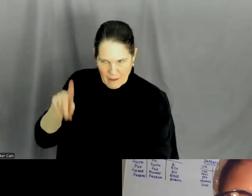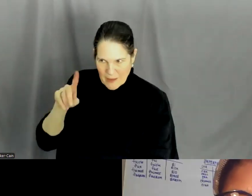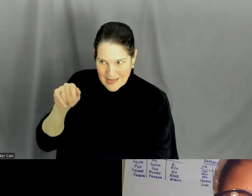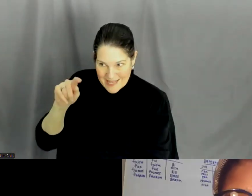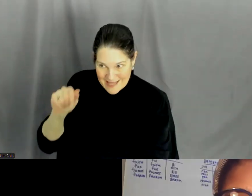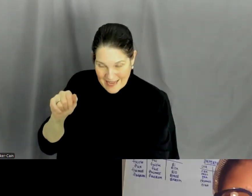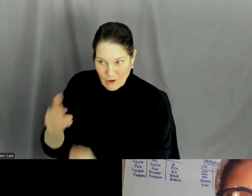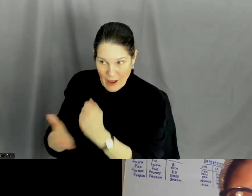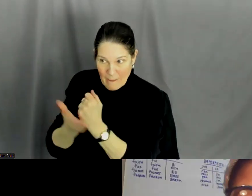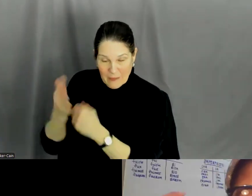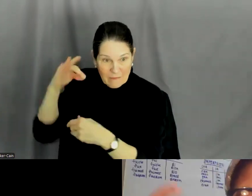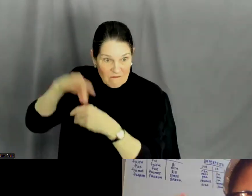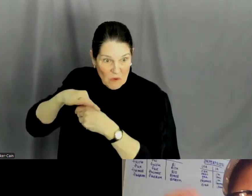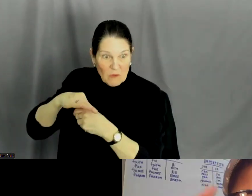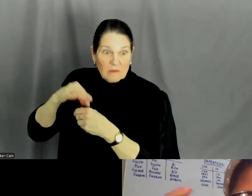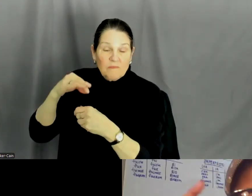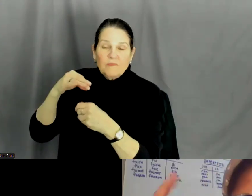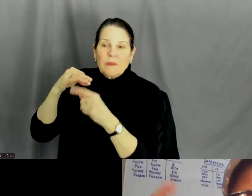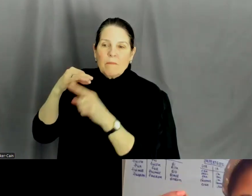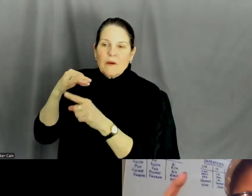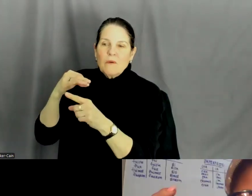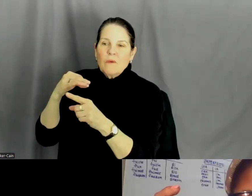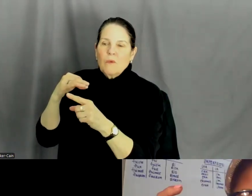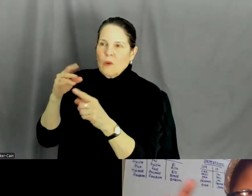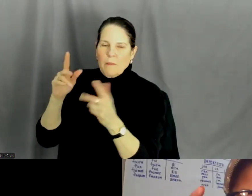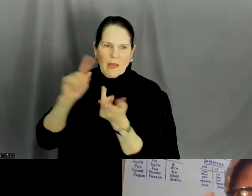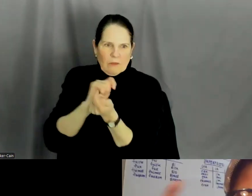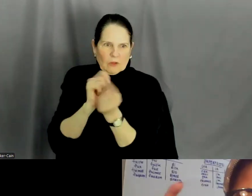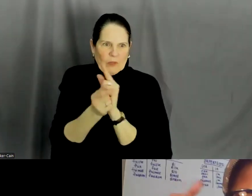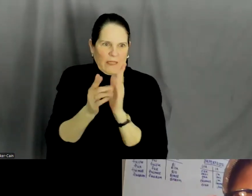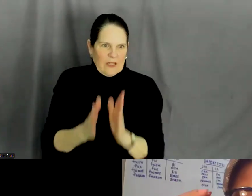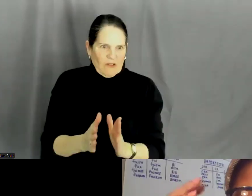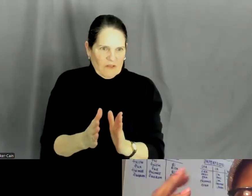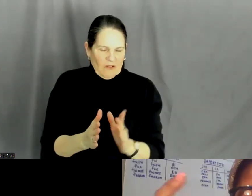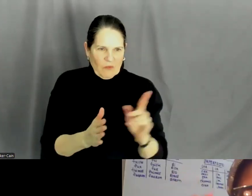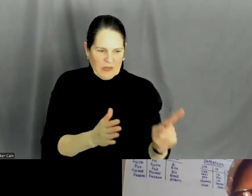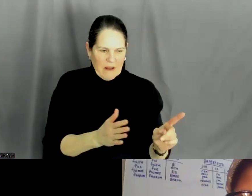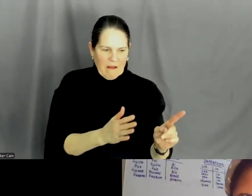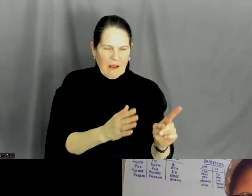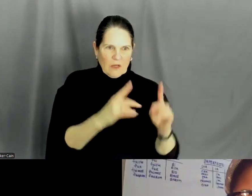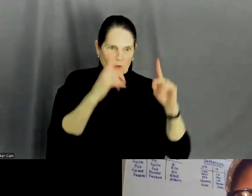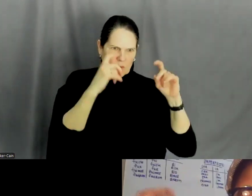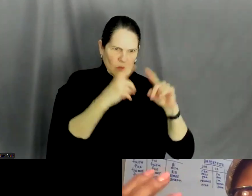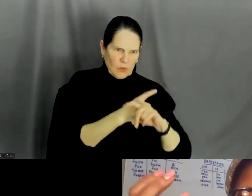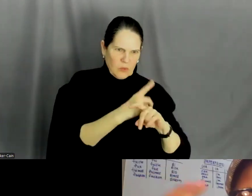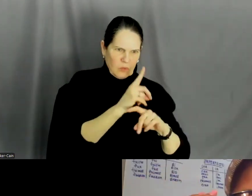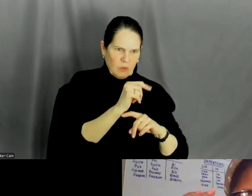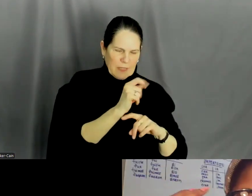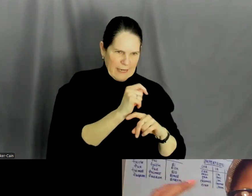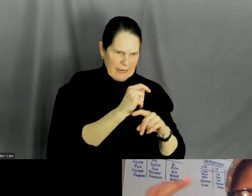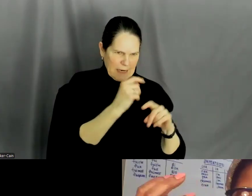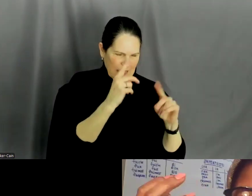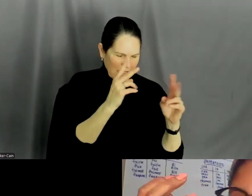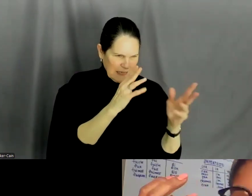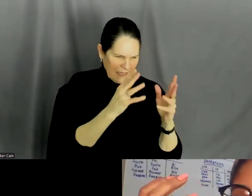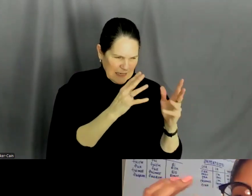informed decisions, but also we serve as translators of sorts, right? Like being able to take complex data sets or being able to take